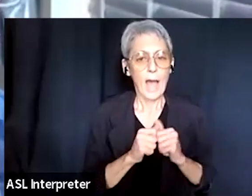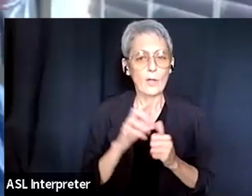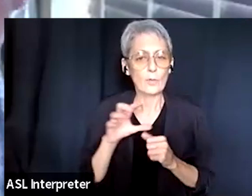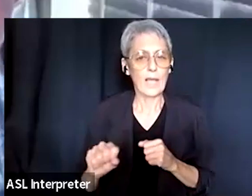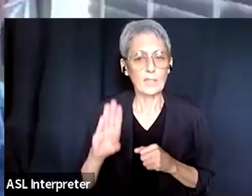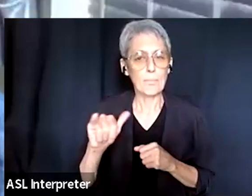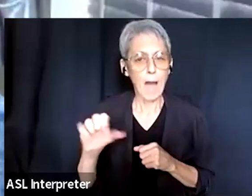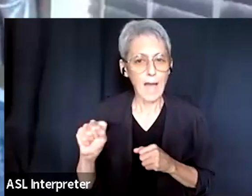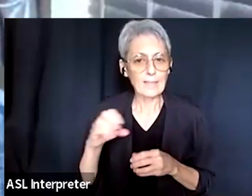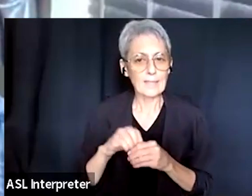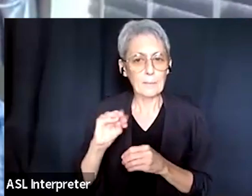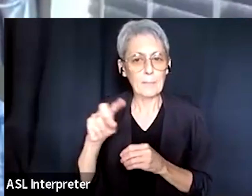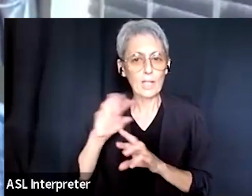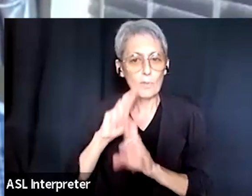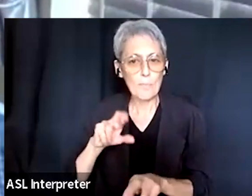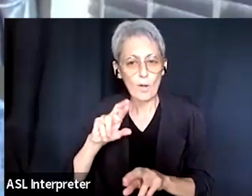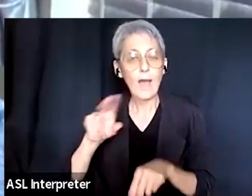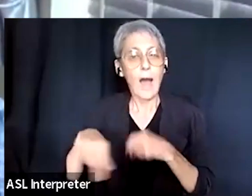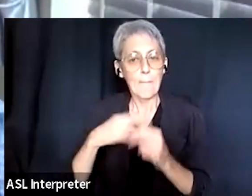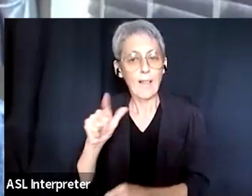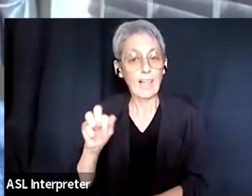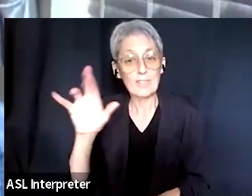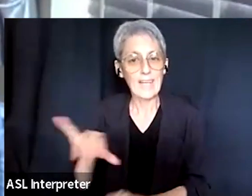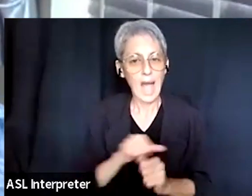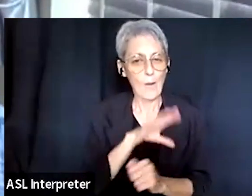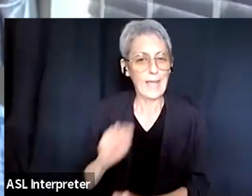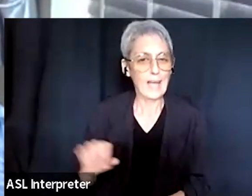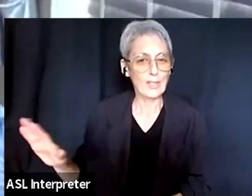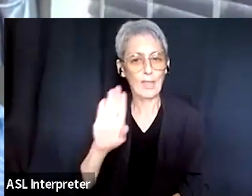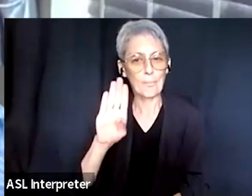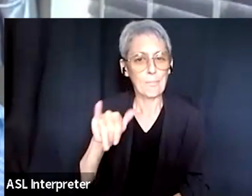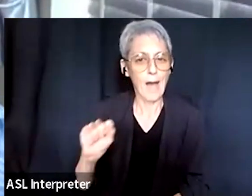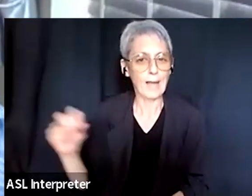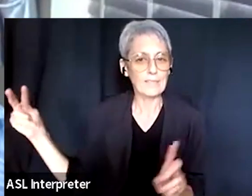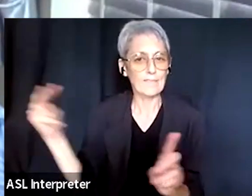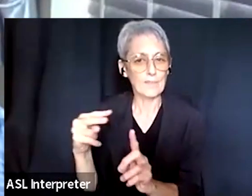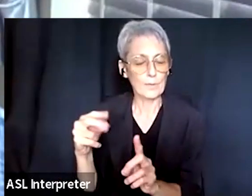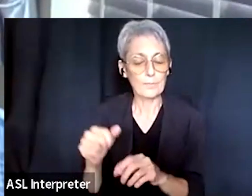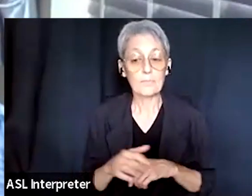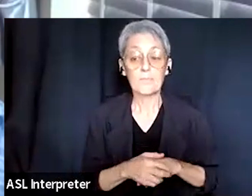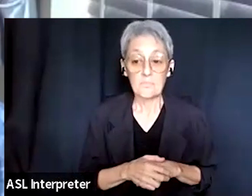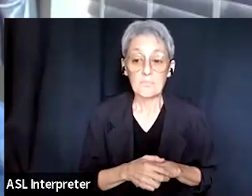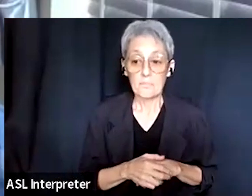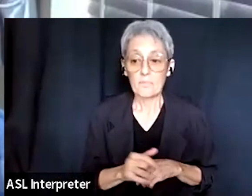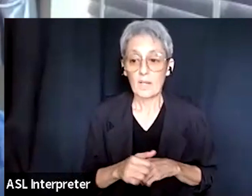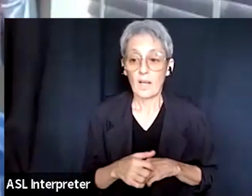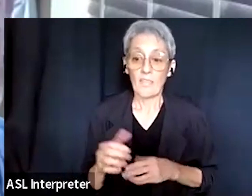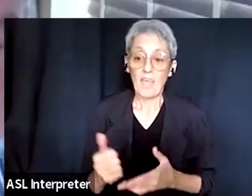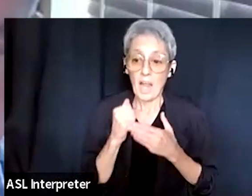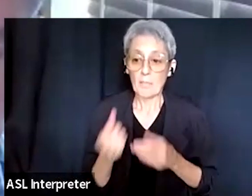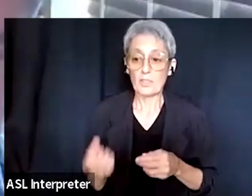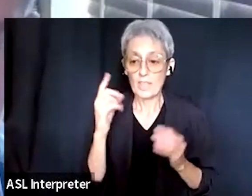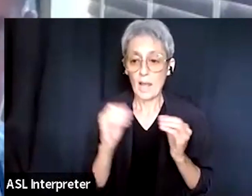literacy. So it's a lively area. It's shone a light, but I am concerned that, as I